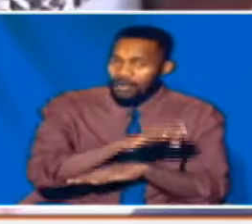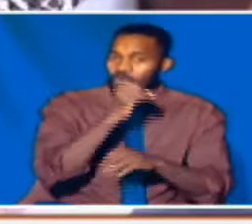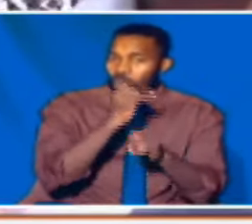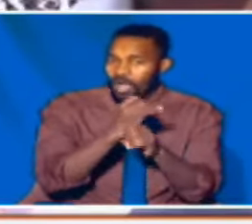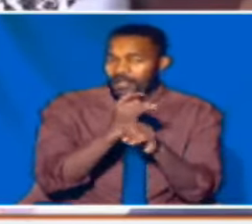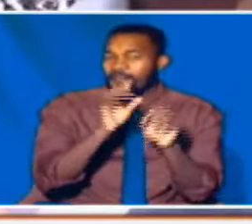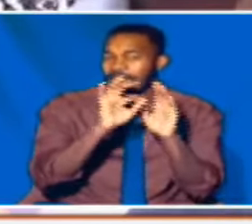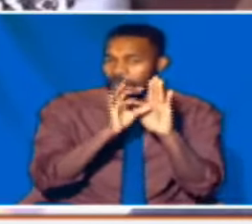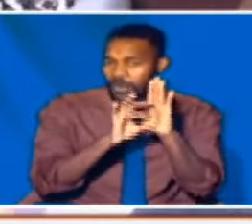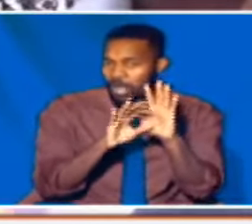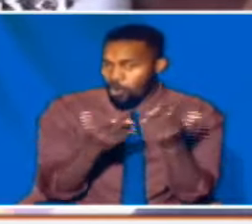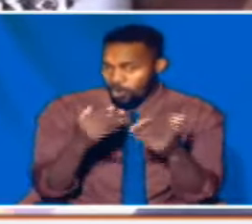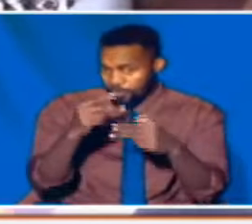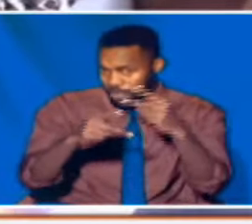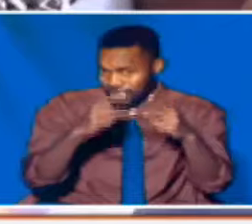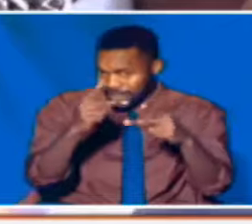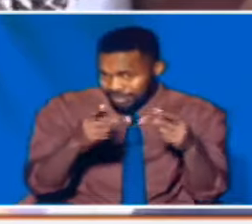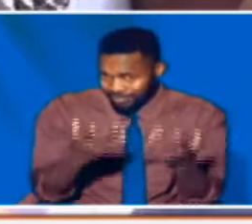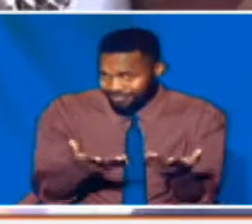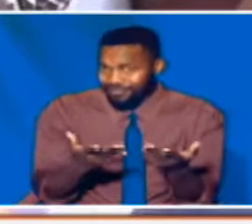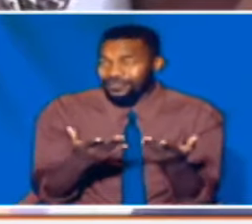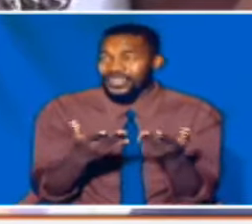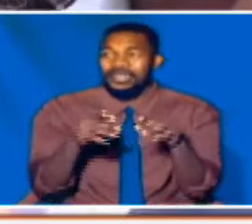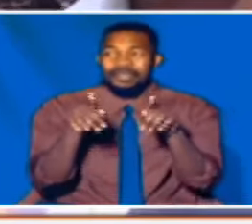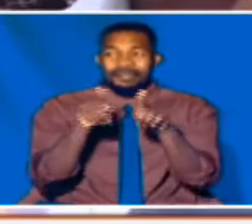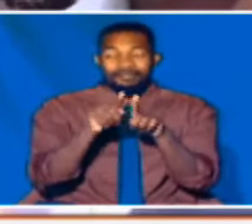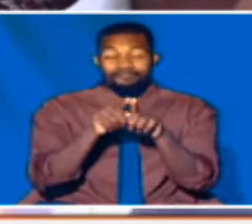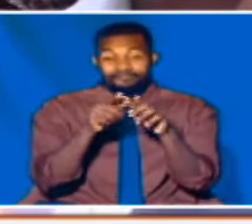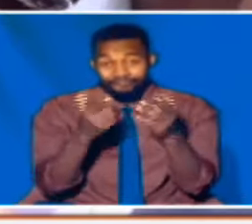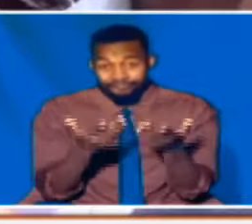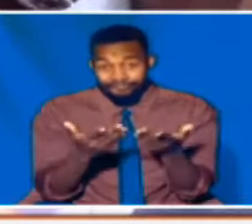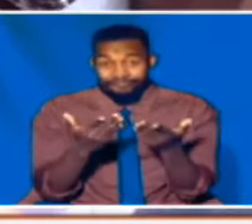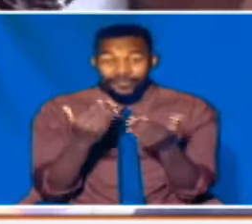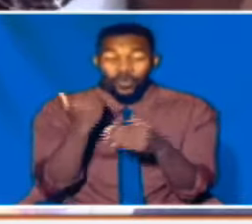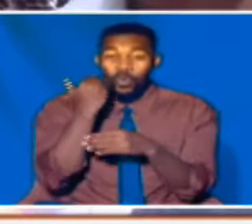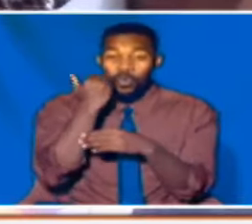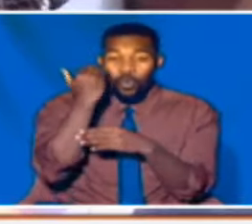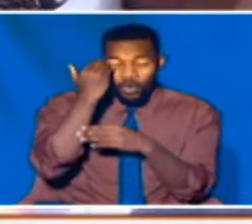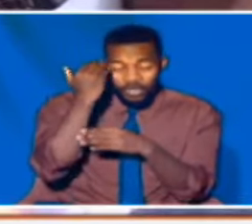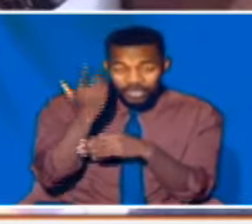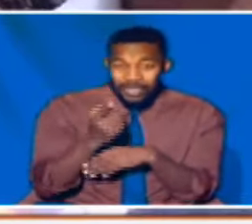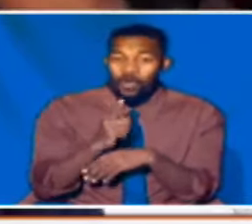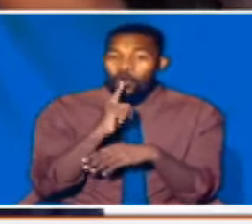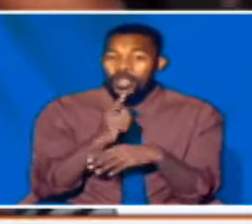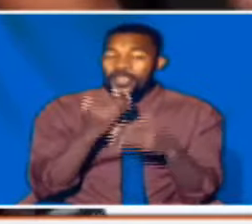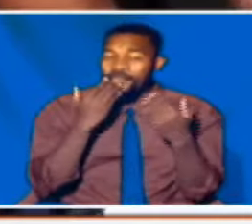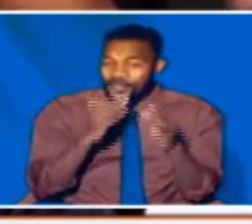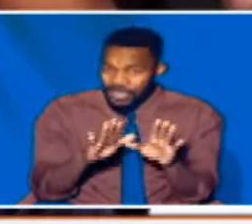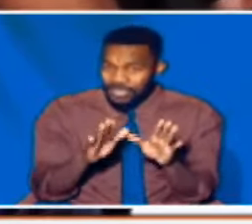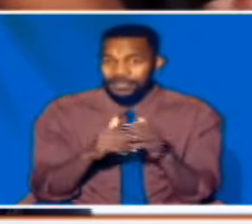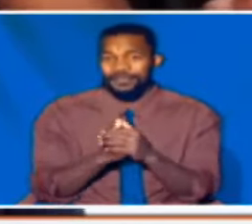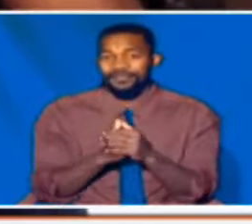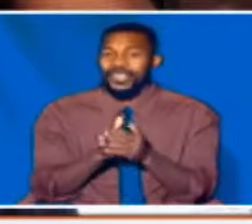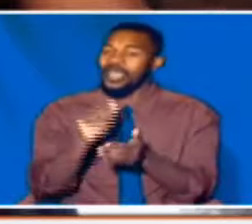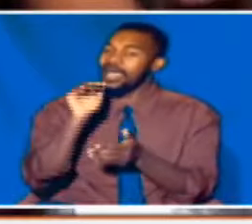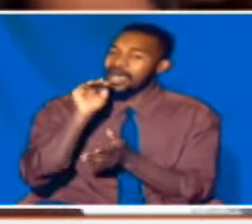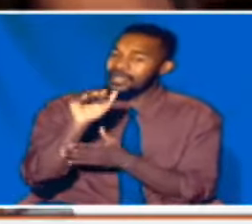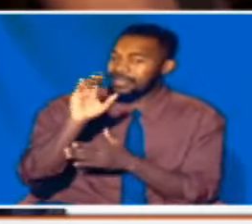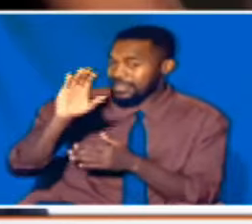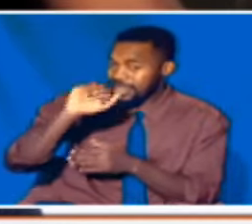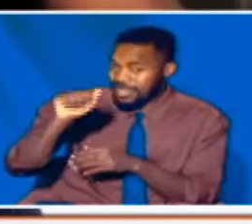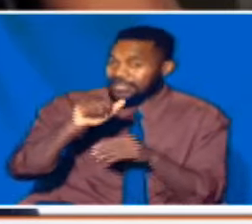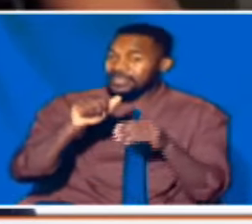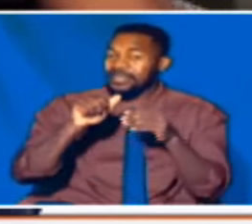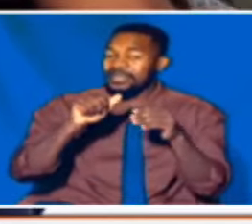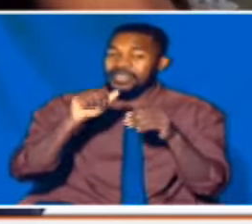just confirm these interns. Let them report to those schools with their permanent and pensionable letters. Ask Bwana Machogu where the laboratory that